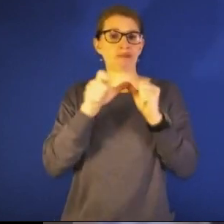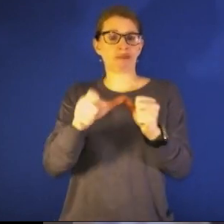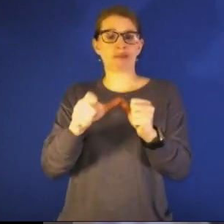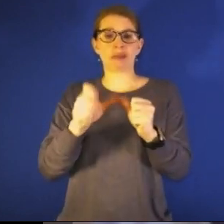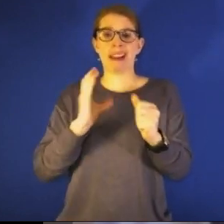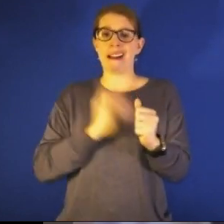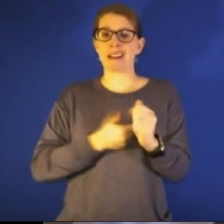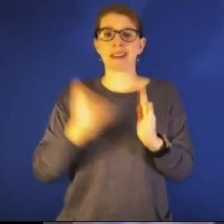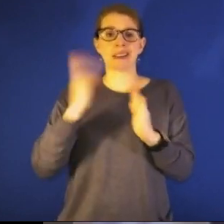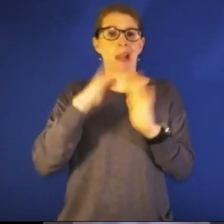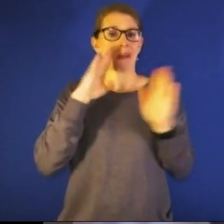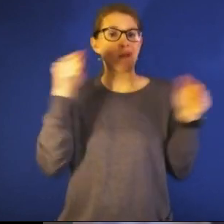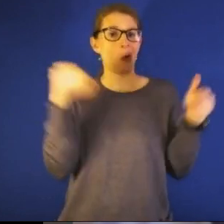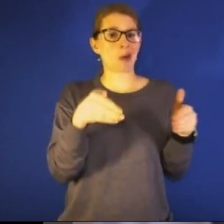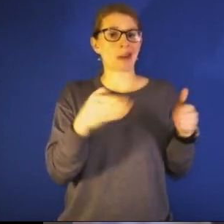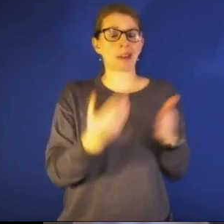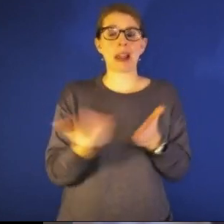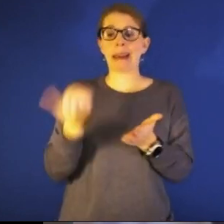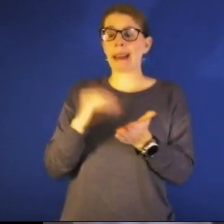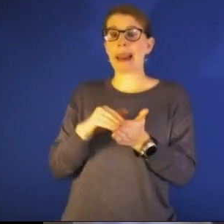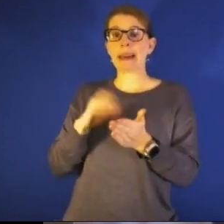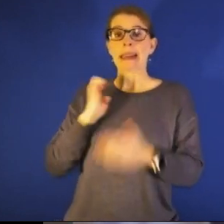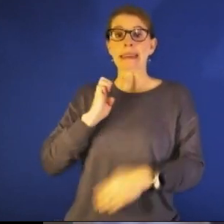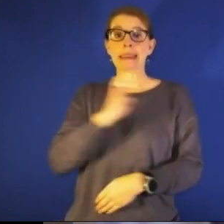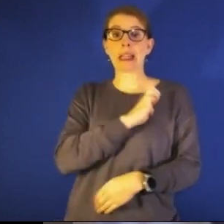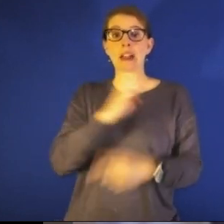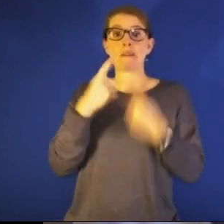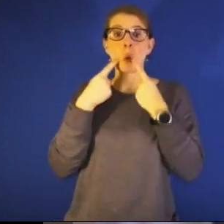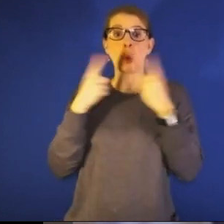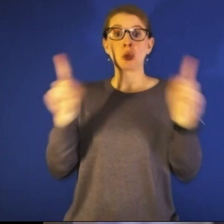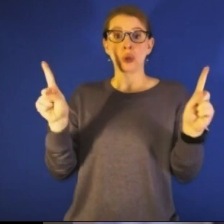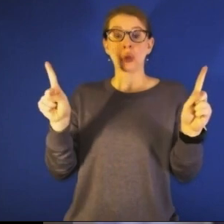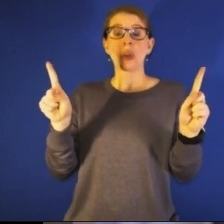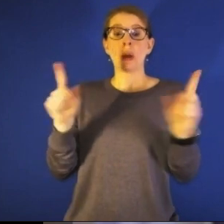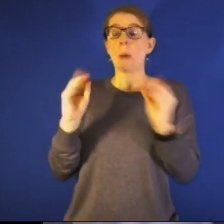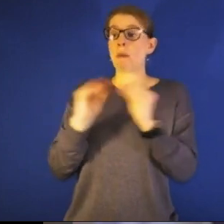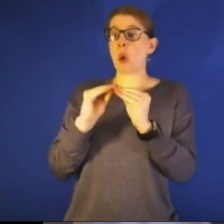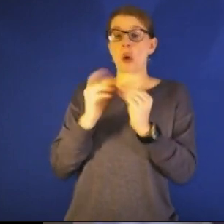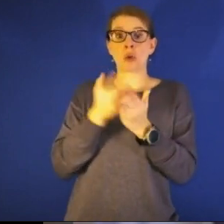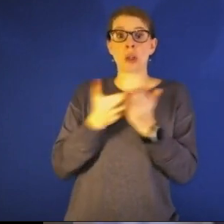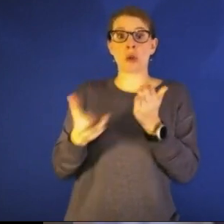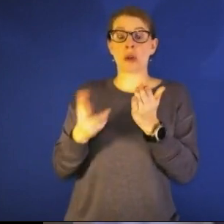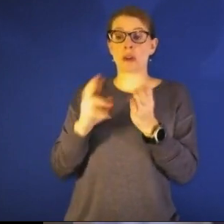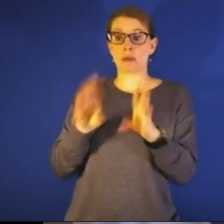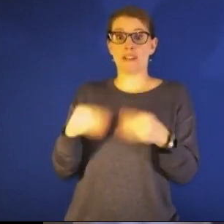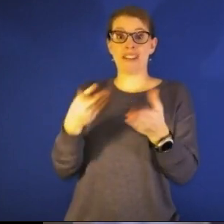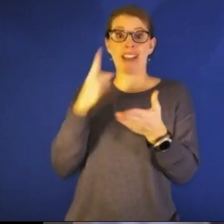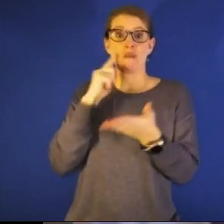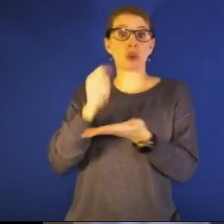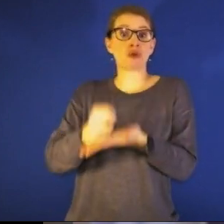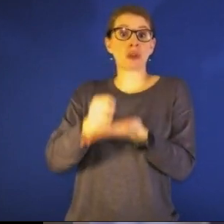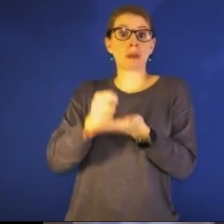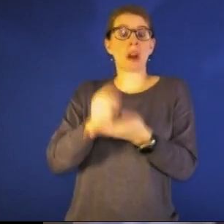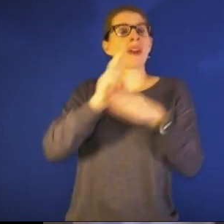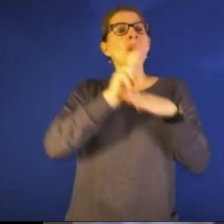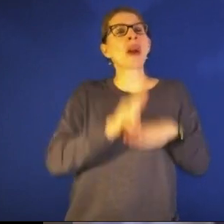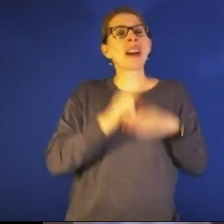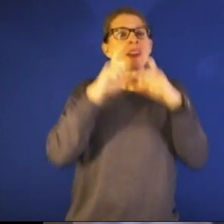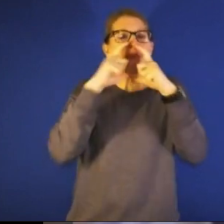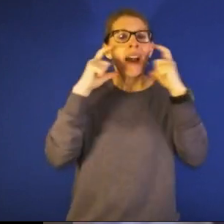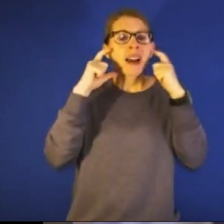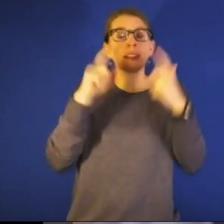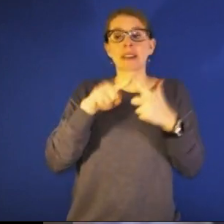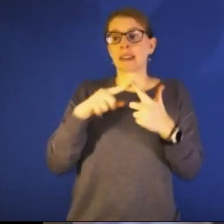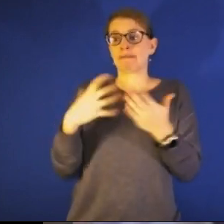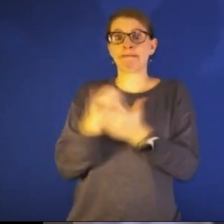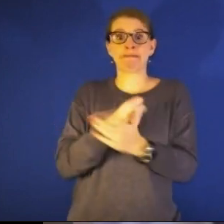focus. Again, the executive order brings more resources to treatment. Again, wearing your mask, getting vaccinated, that's